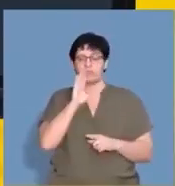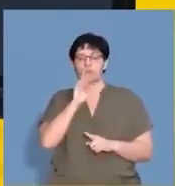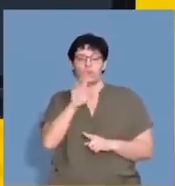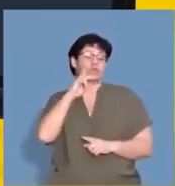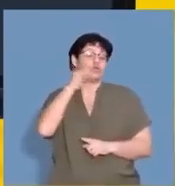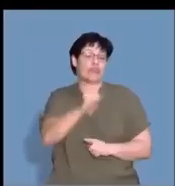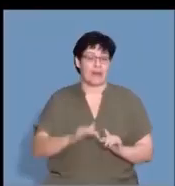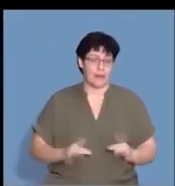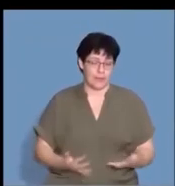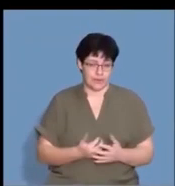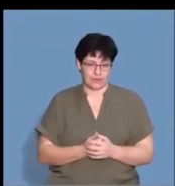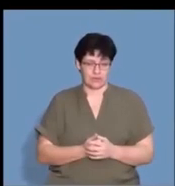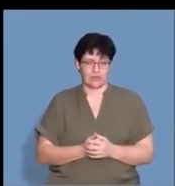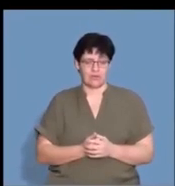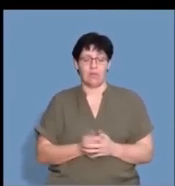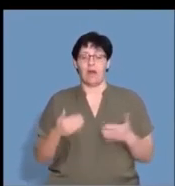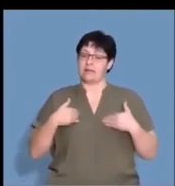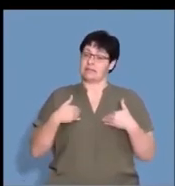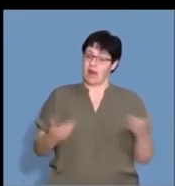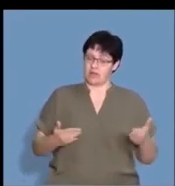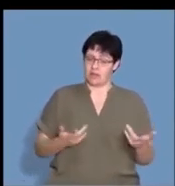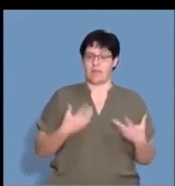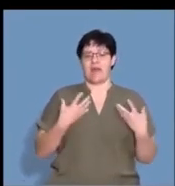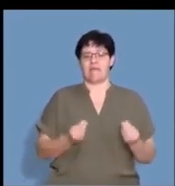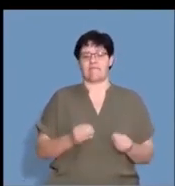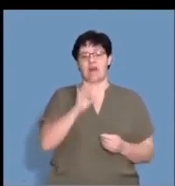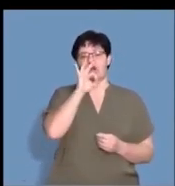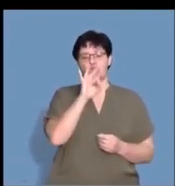would check this question. When I started, I had